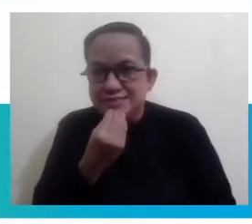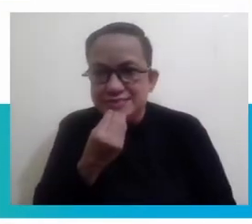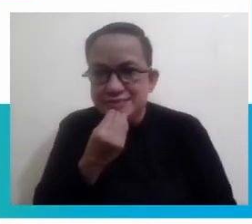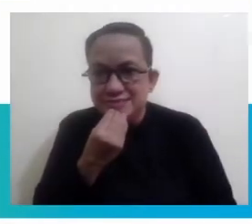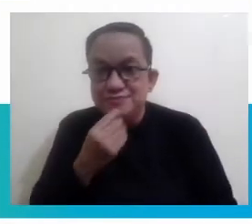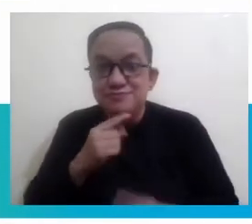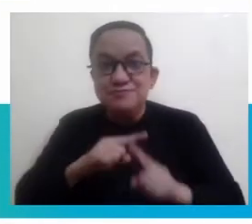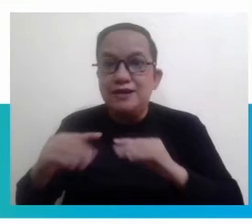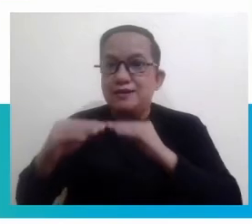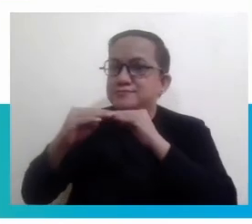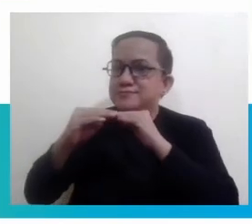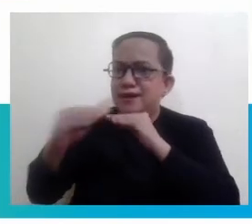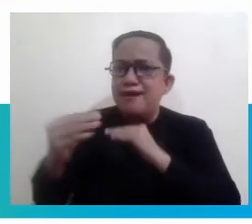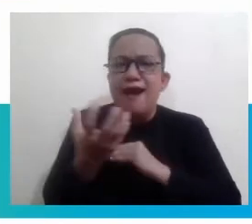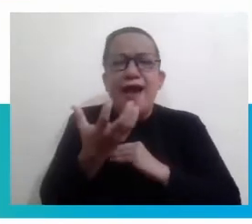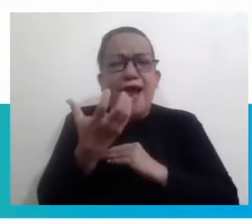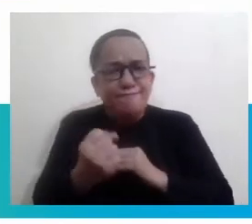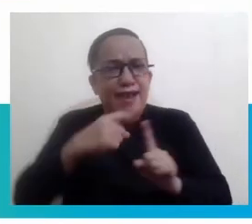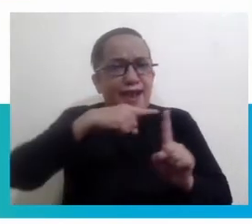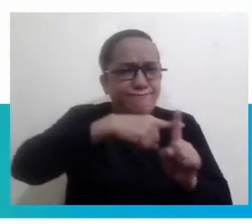the communities and the people